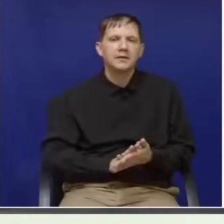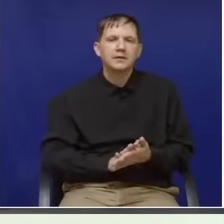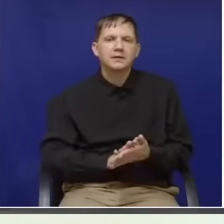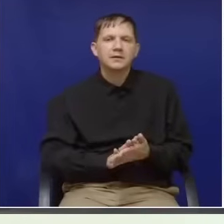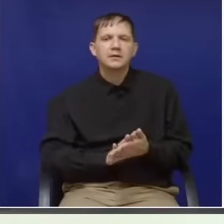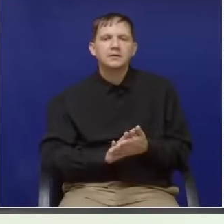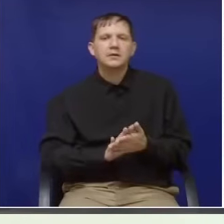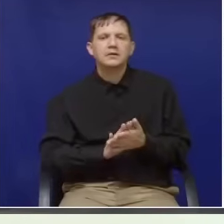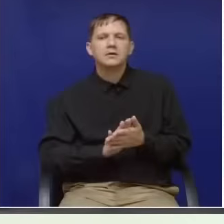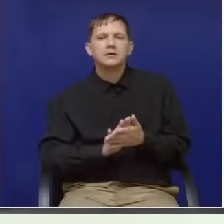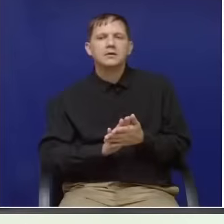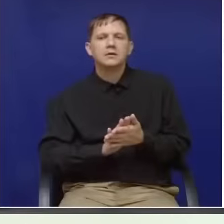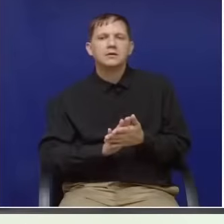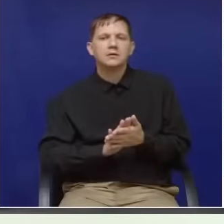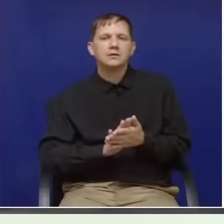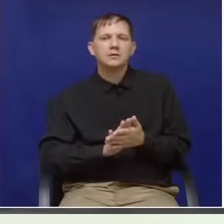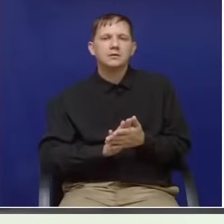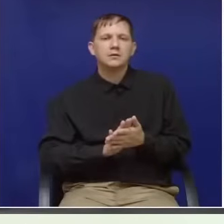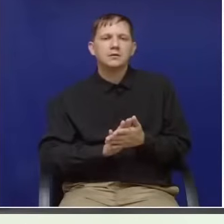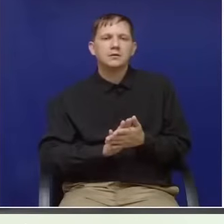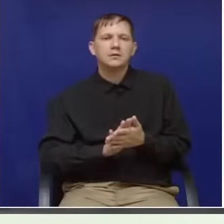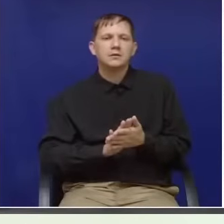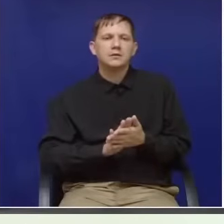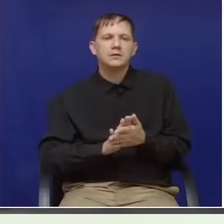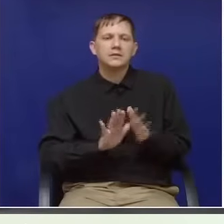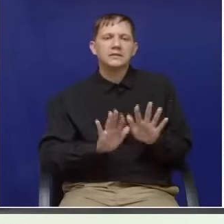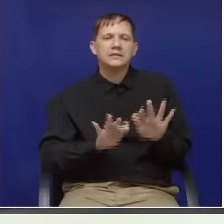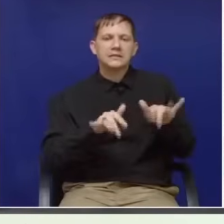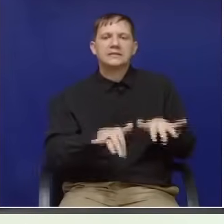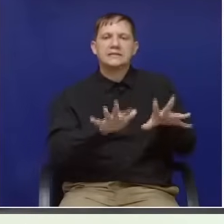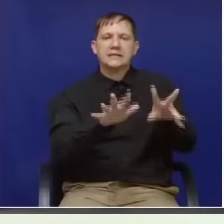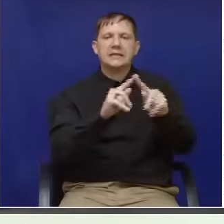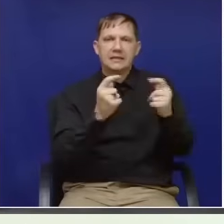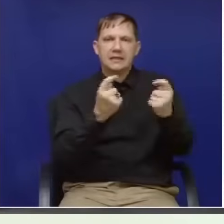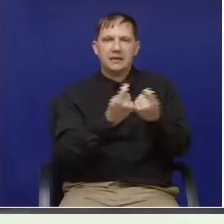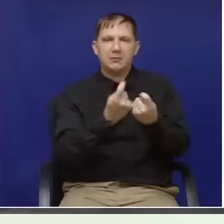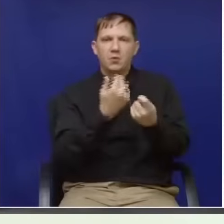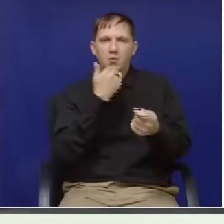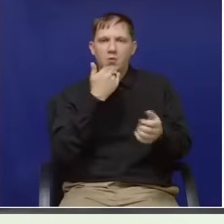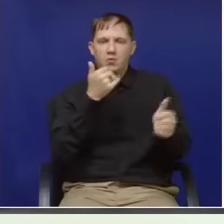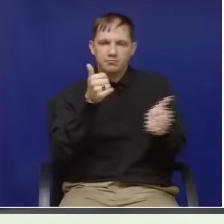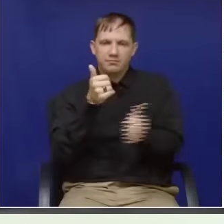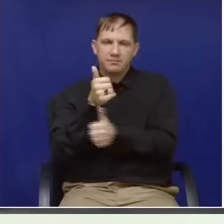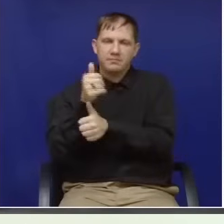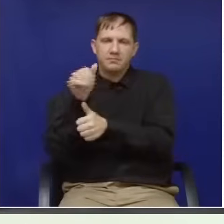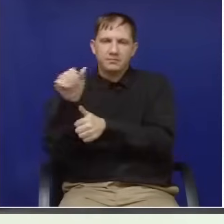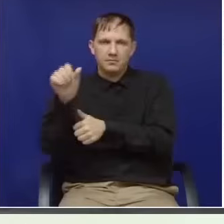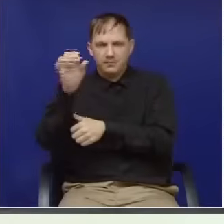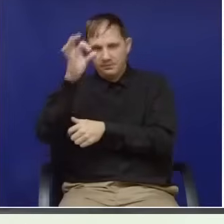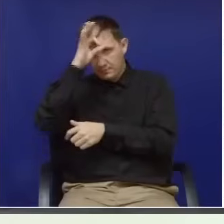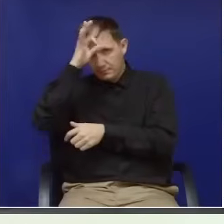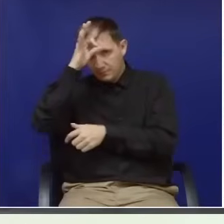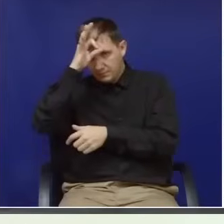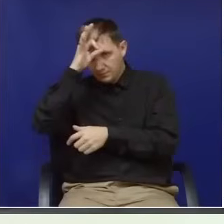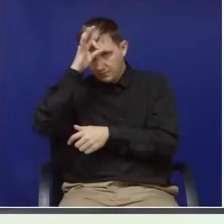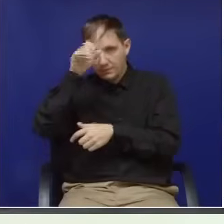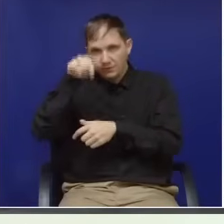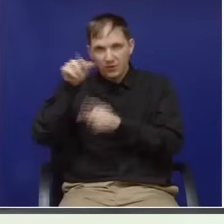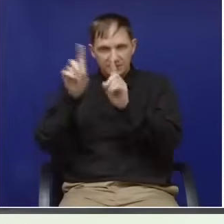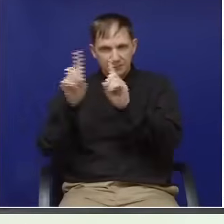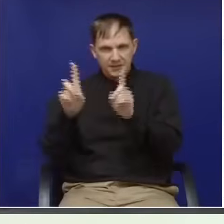The border policing sea teams, which are part of the South African Police Service Specialized Visible